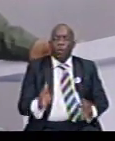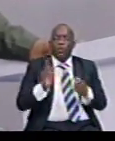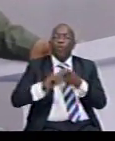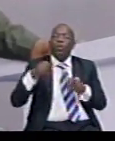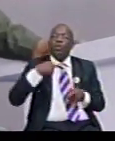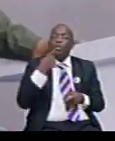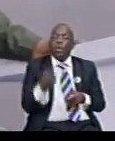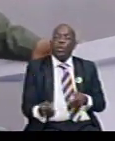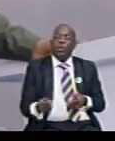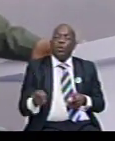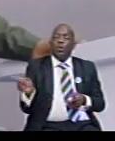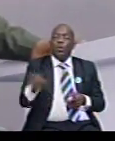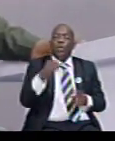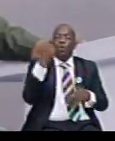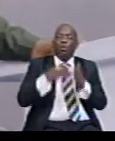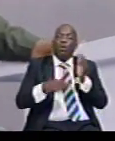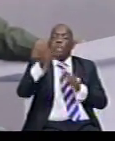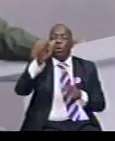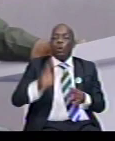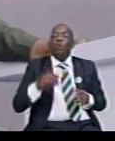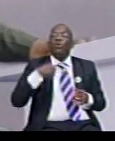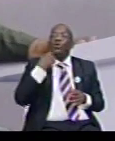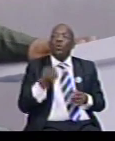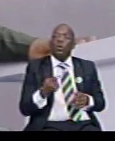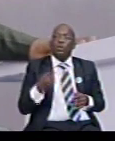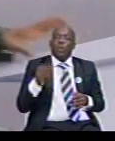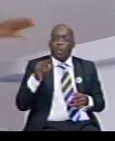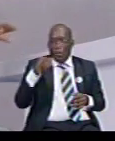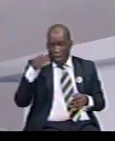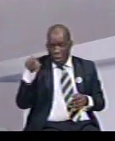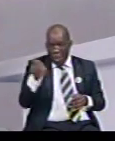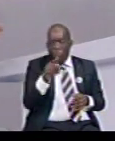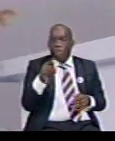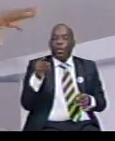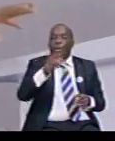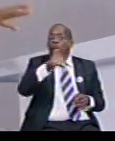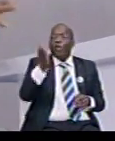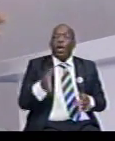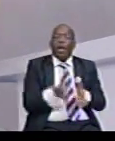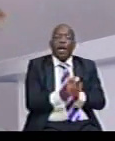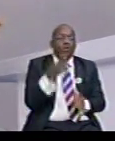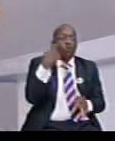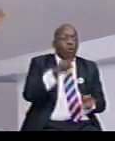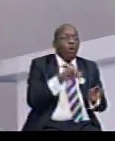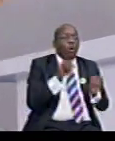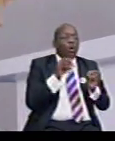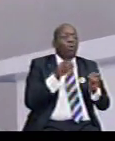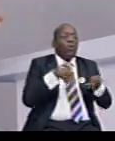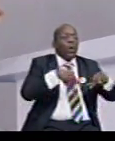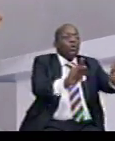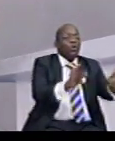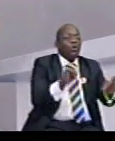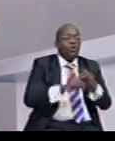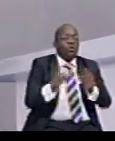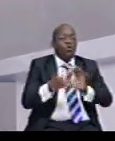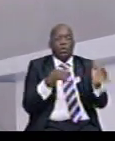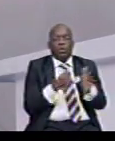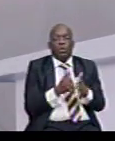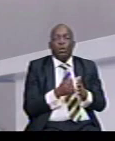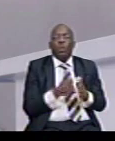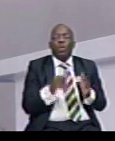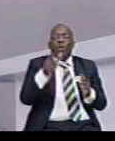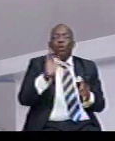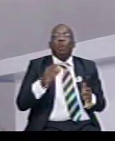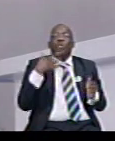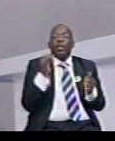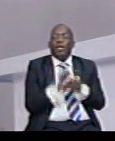seeking permission from all those people. God said, I shall restore this new woman that came to her family. What